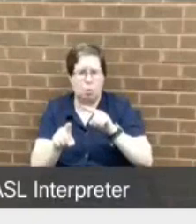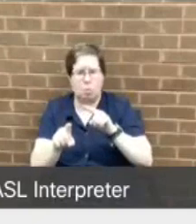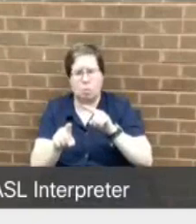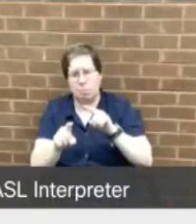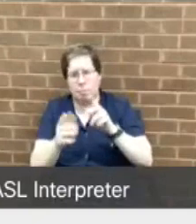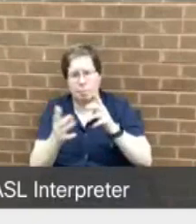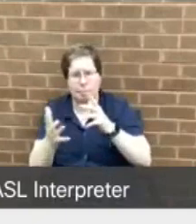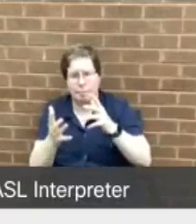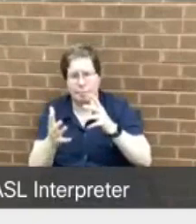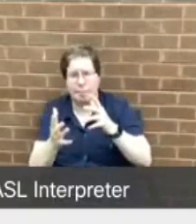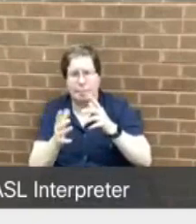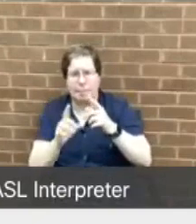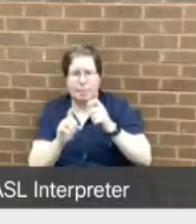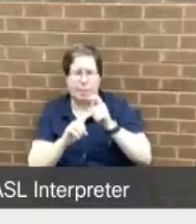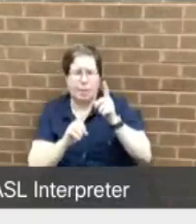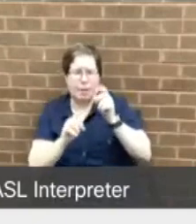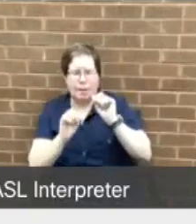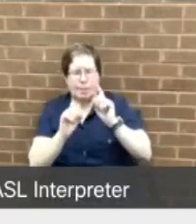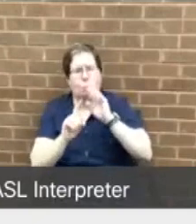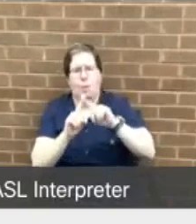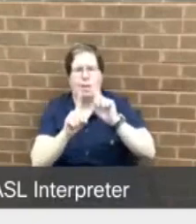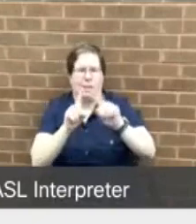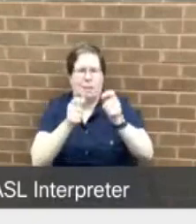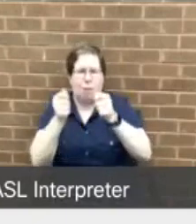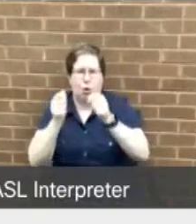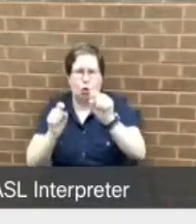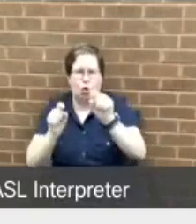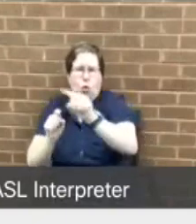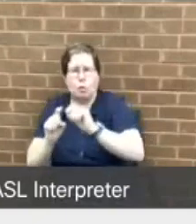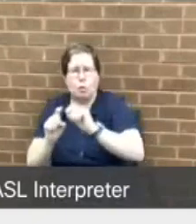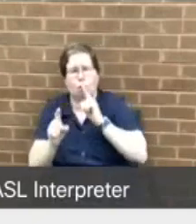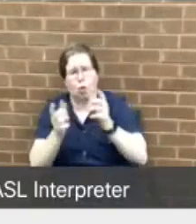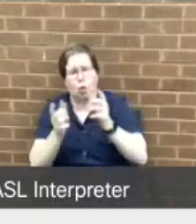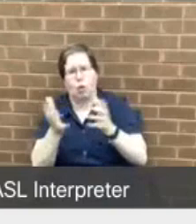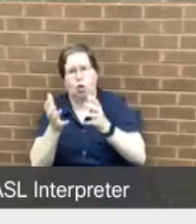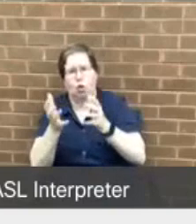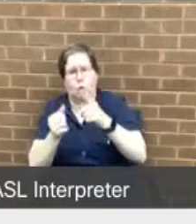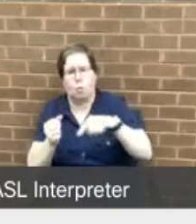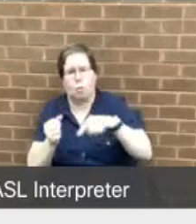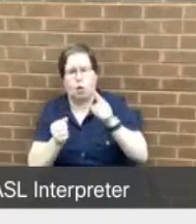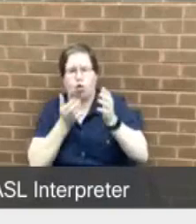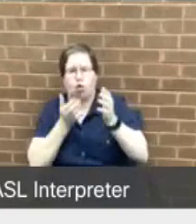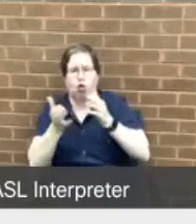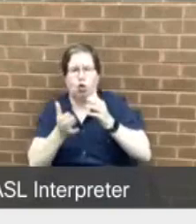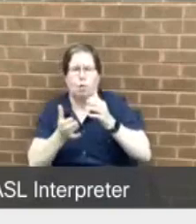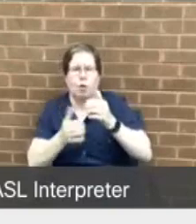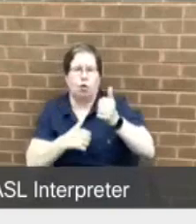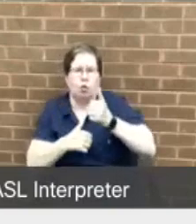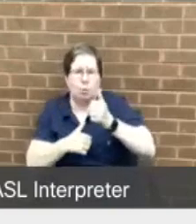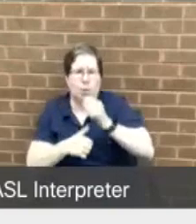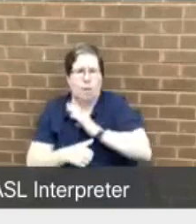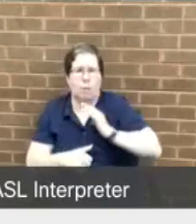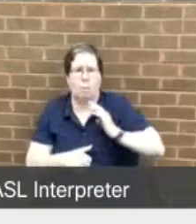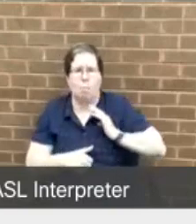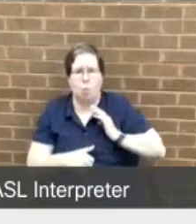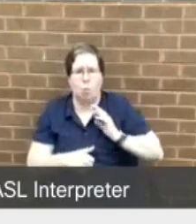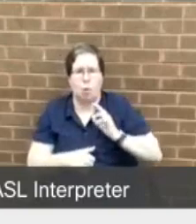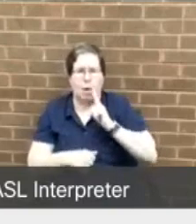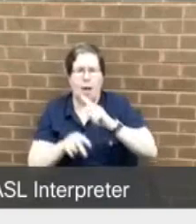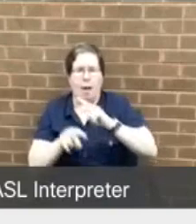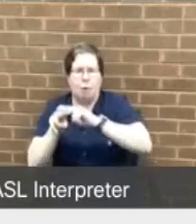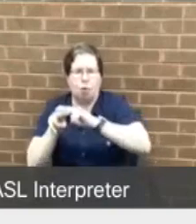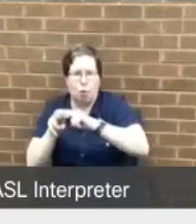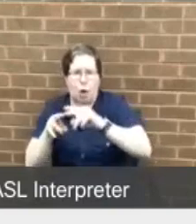monopolistic controls, right? Encouraging the Surface Transportation Board to require rail